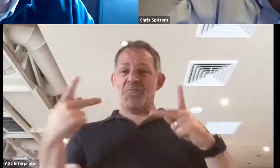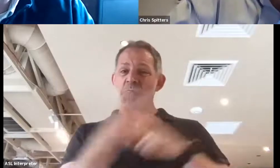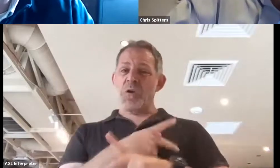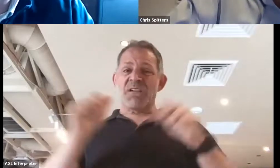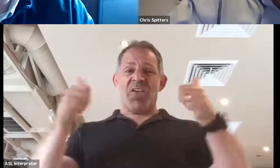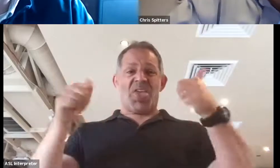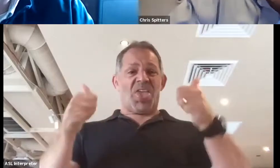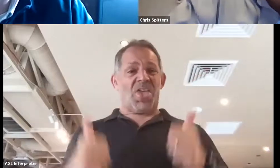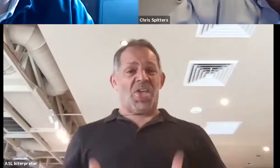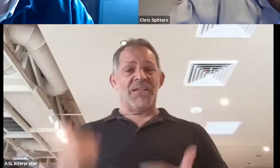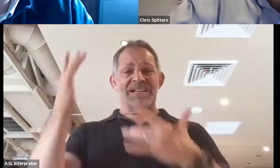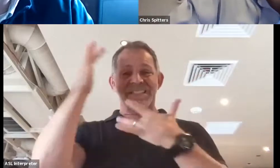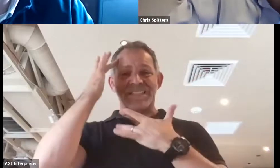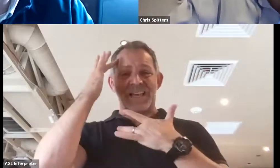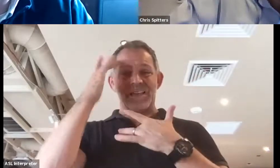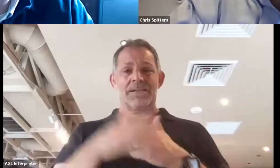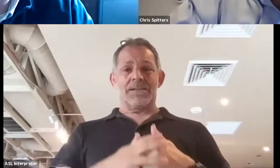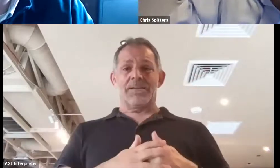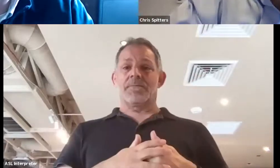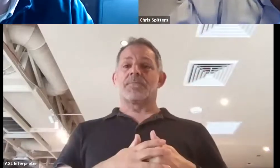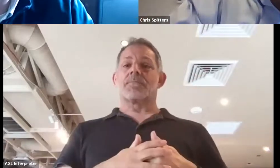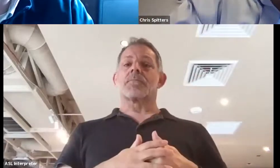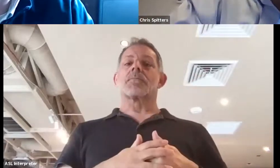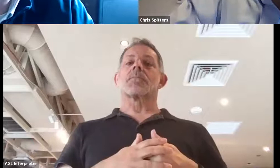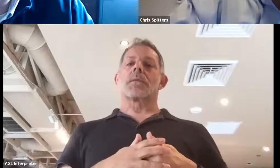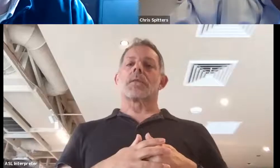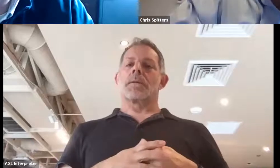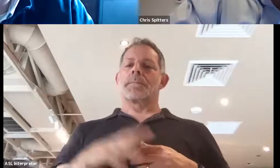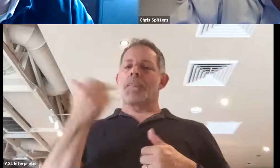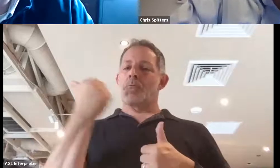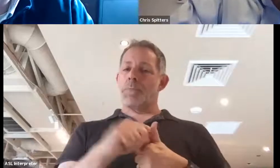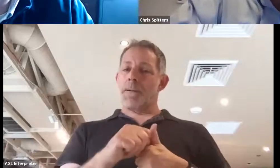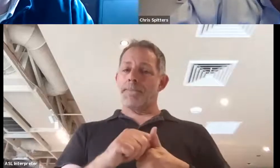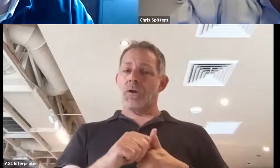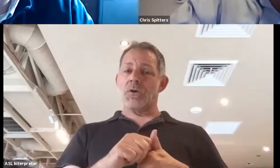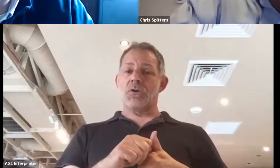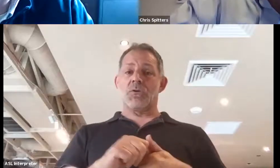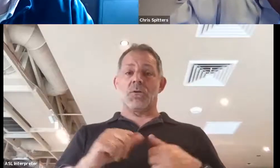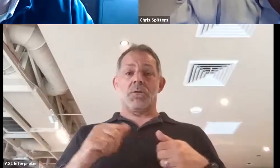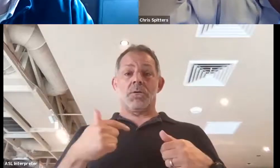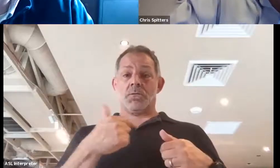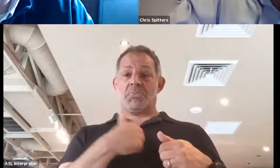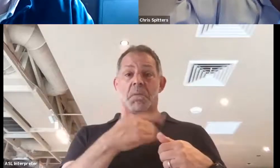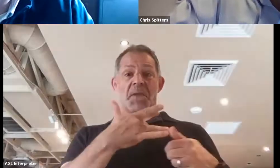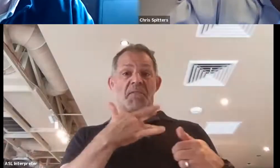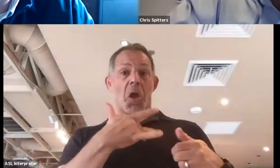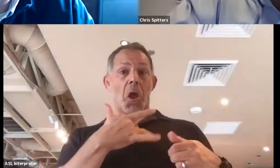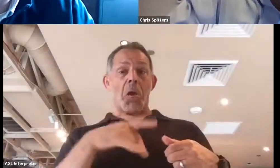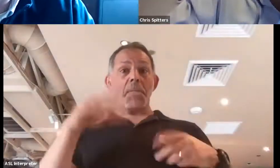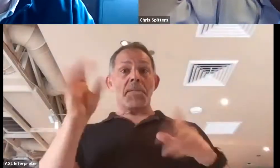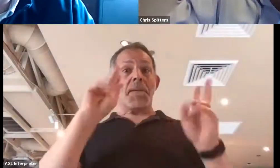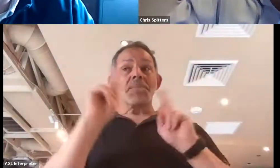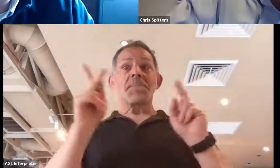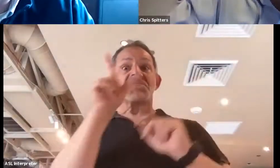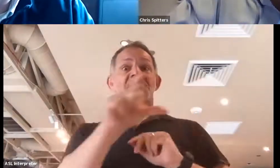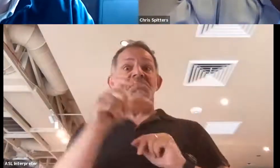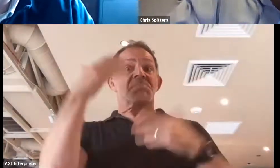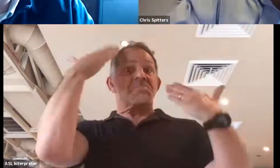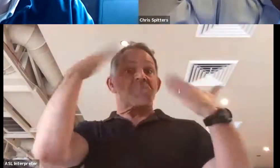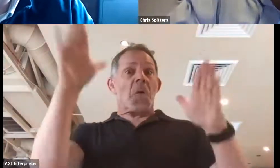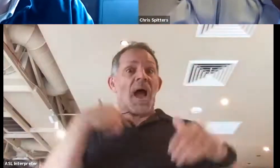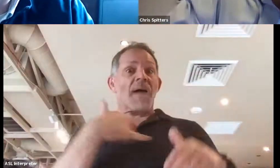are, we don't know, but they could include complications of heart rhythm or the circulation of the heart over time.